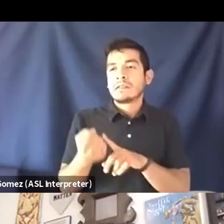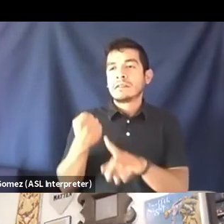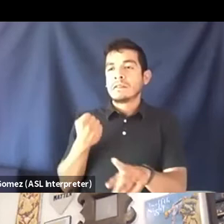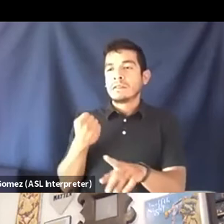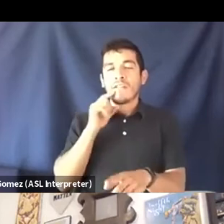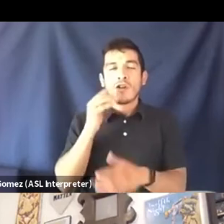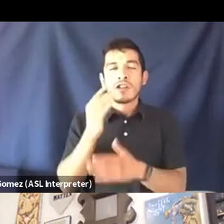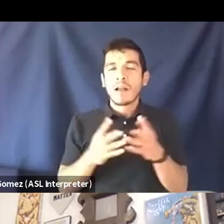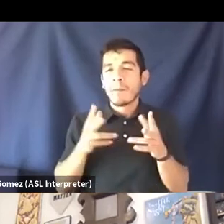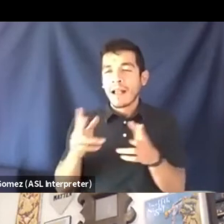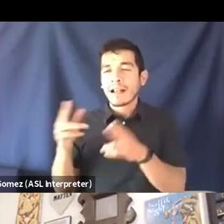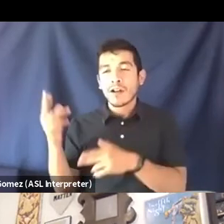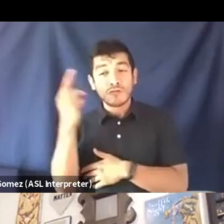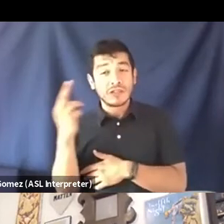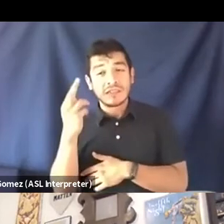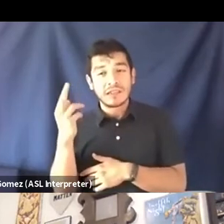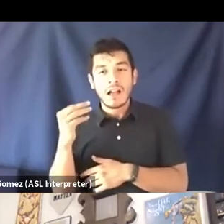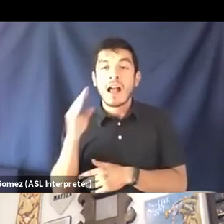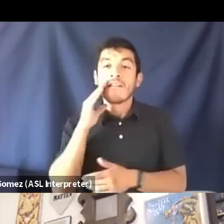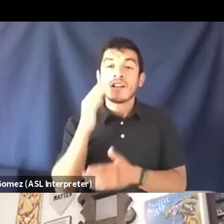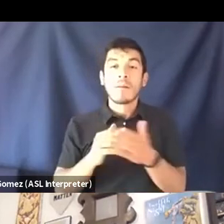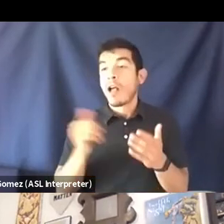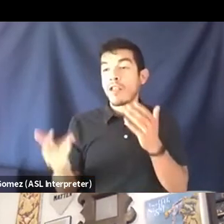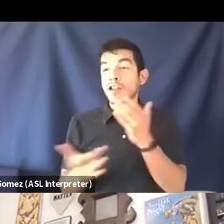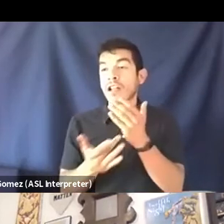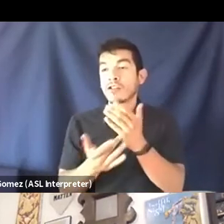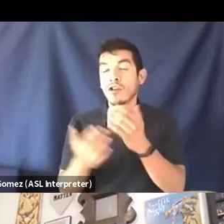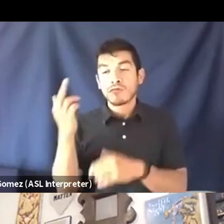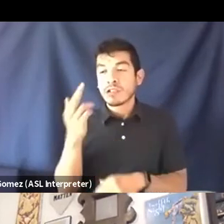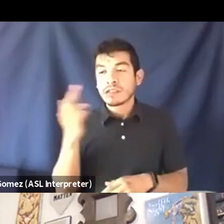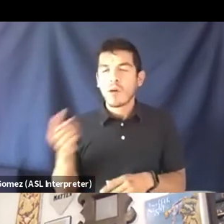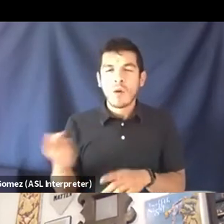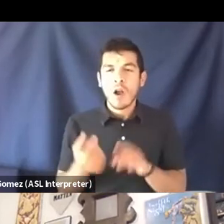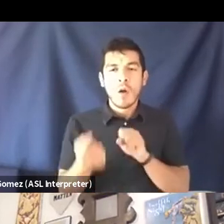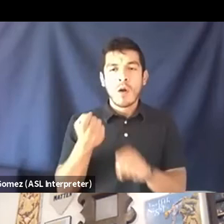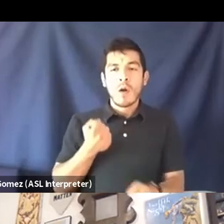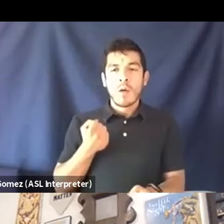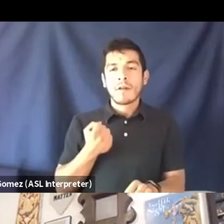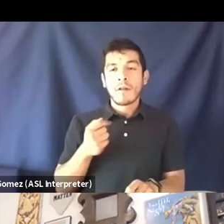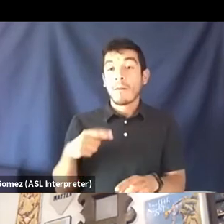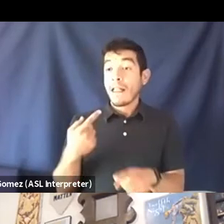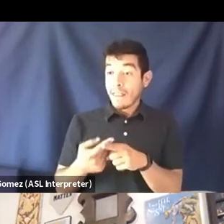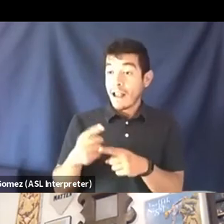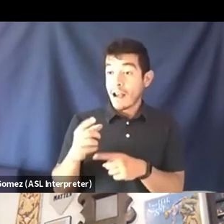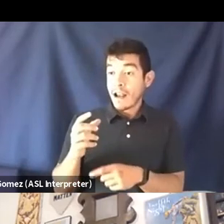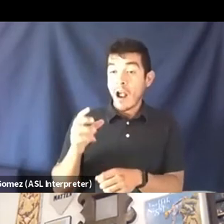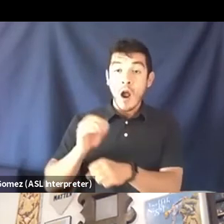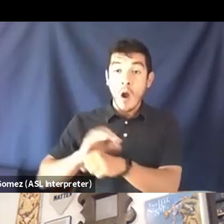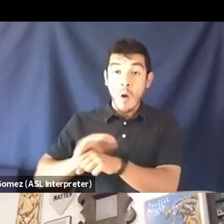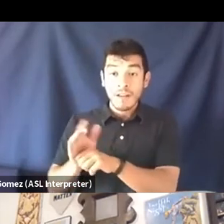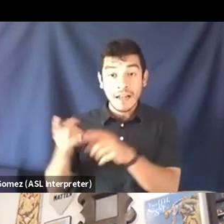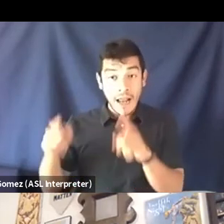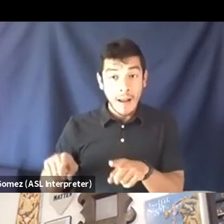maybe some editing reasons and some other technical reasons we were held back. But then when COVID-19 hit, you know,